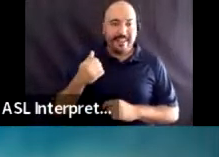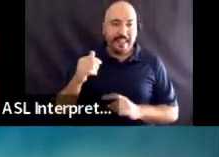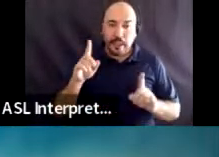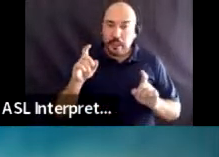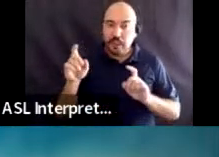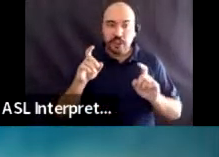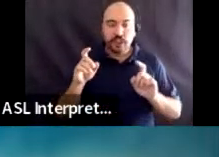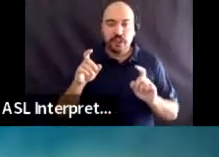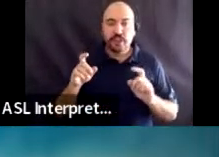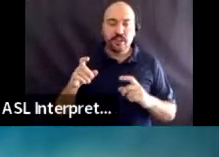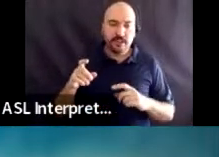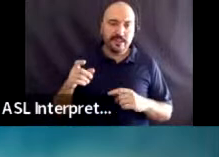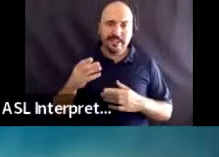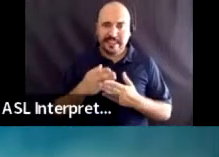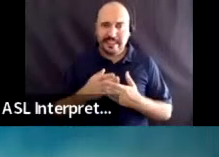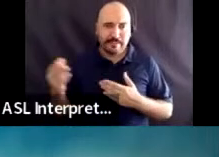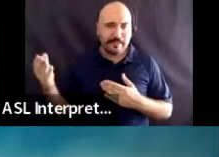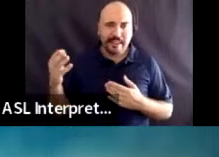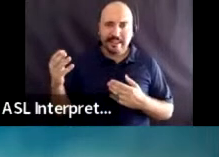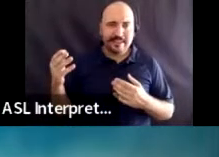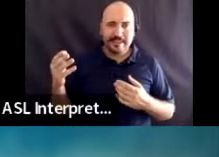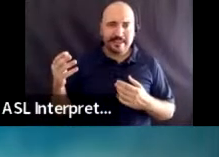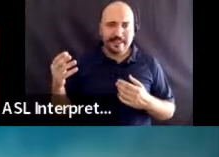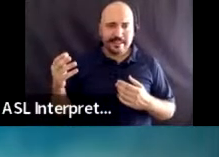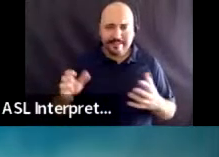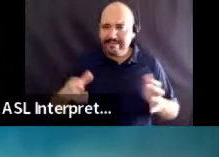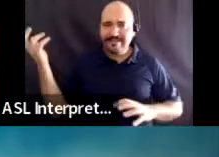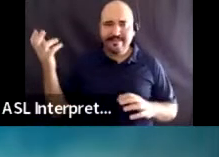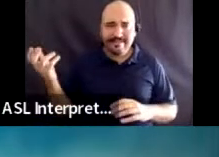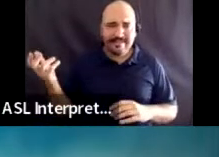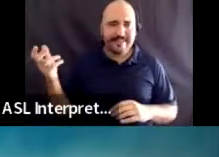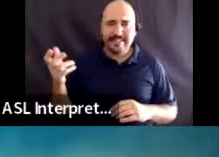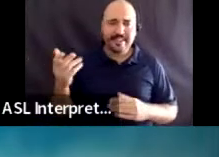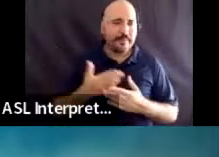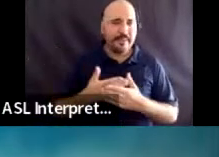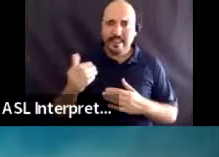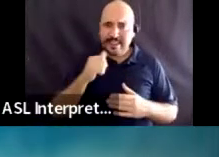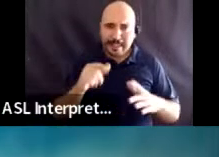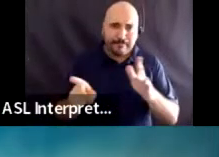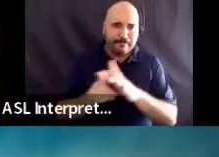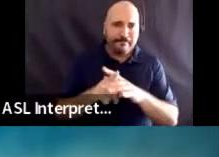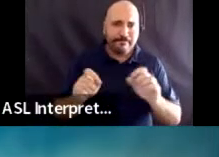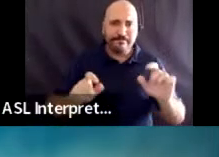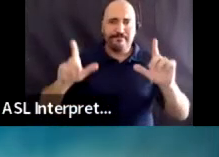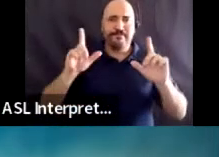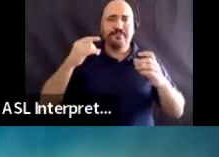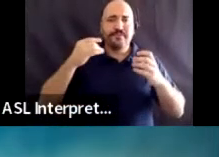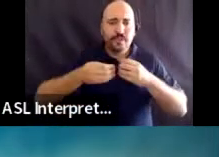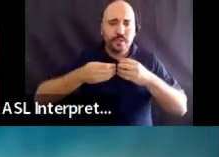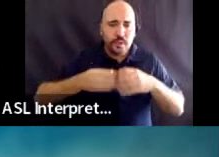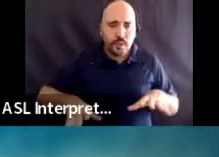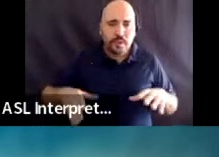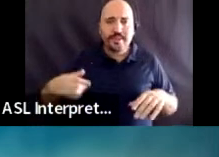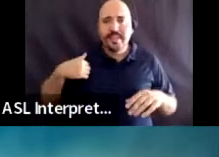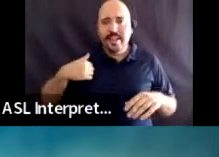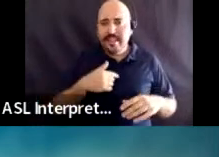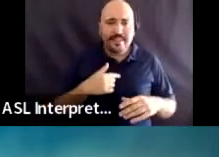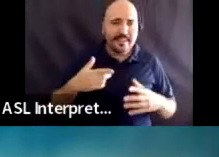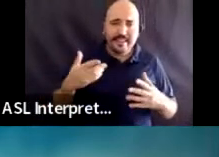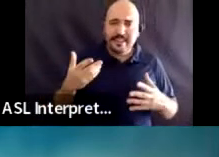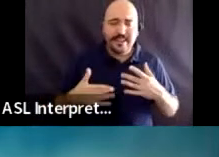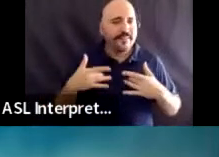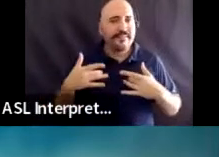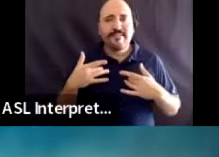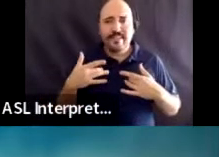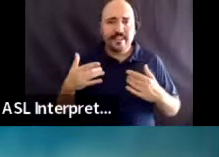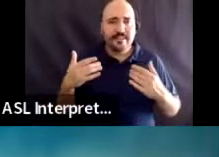questions or if something is going wrong, like something's not appearing on screen, or if you're losing us in some way, feel free